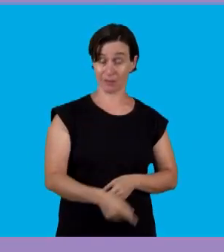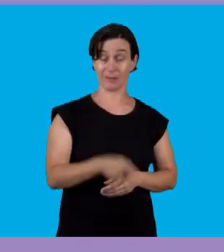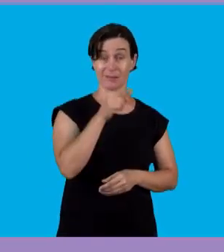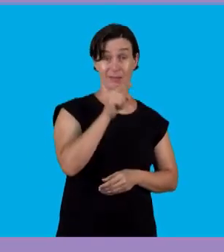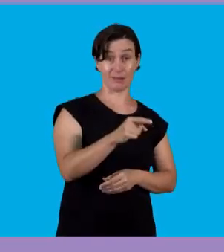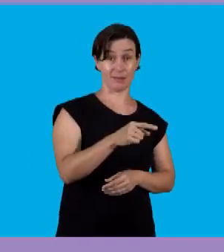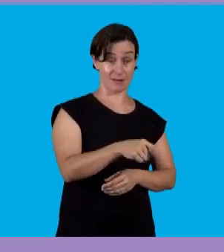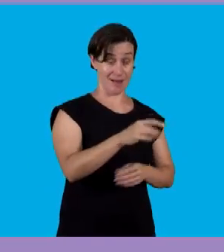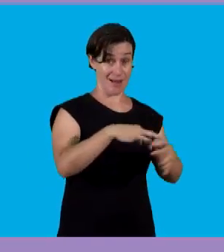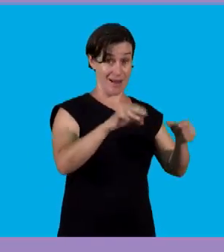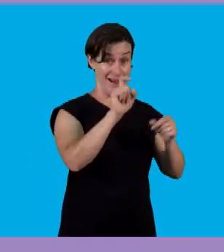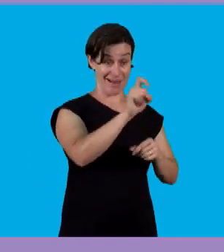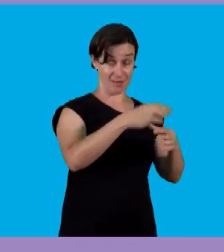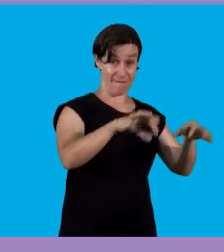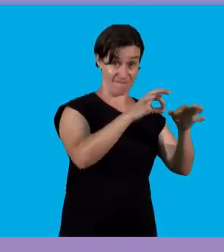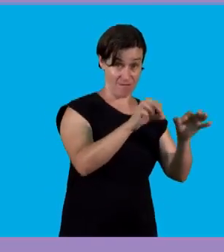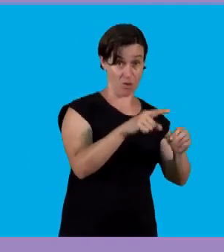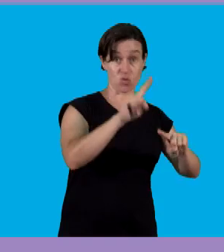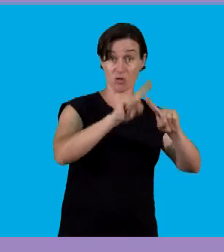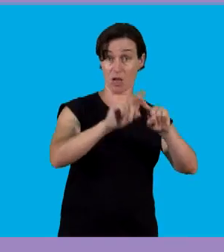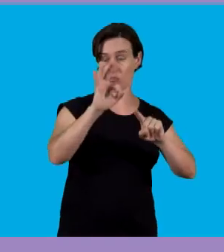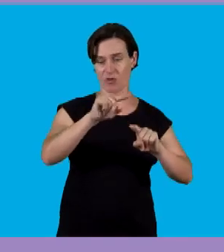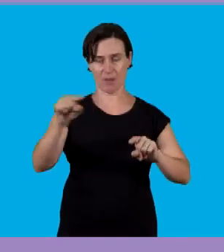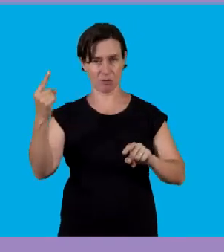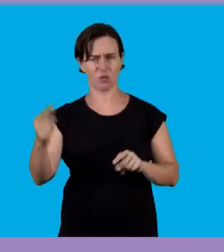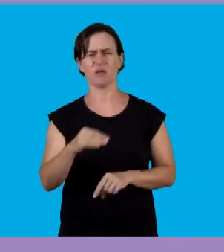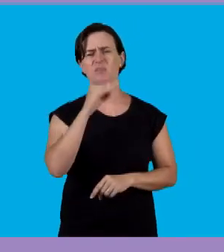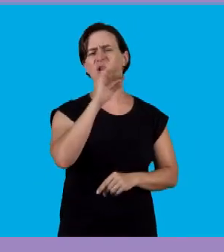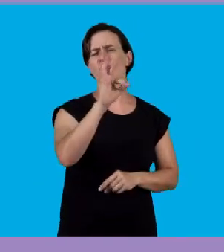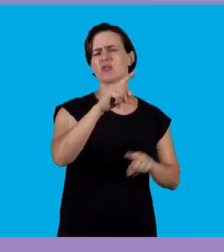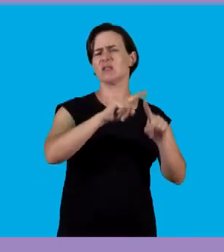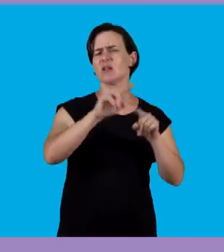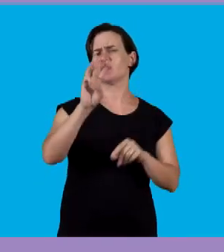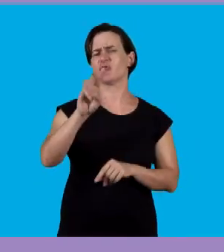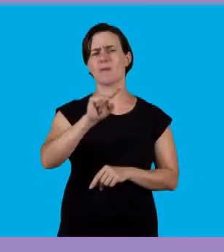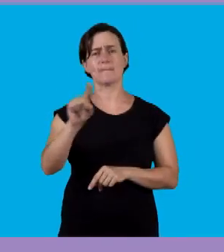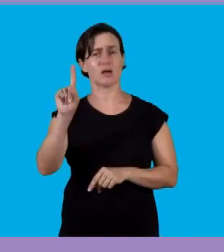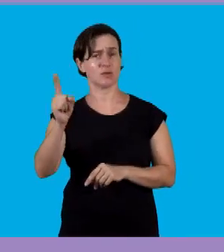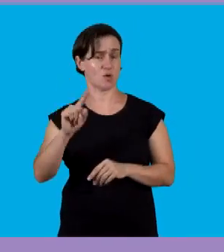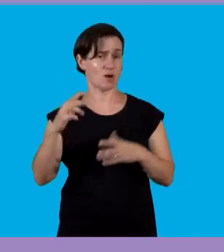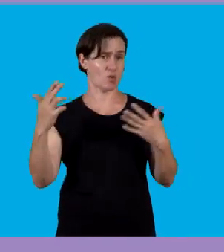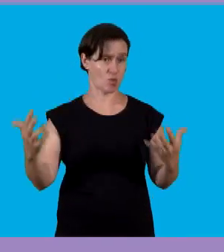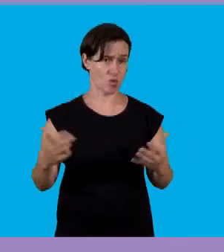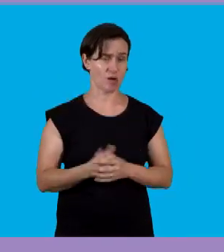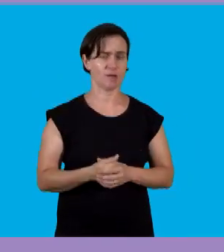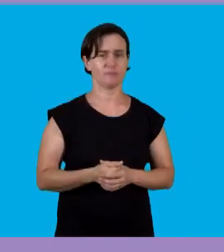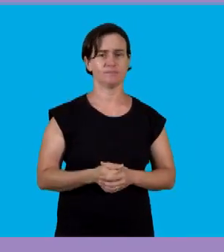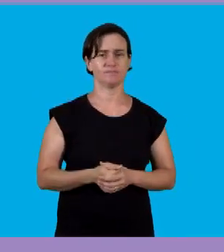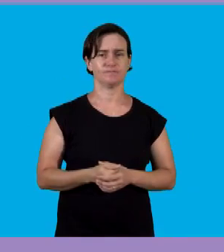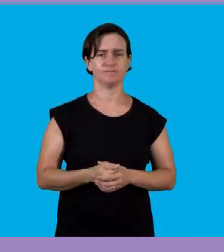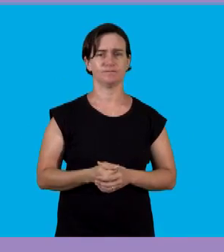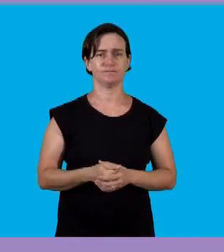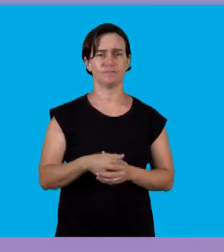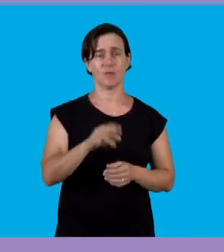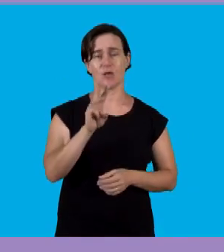3 and subtracting 1. So 3 multiplied by 3, that is going to be a 9.